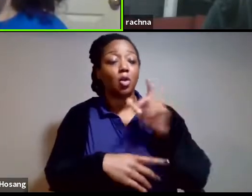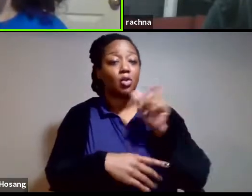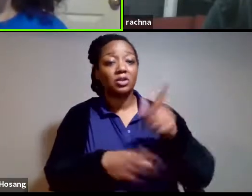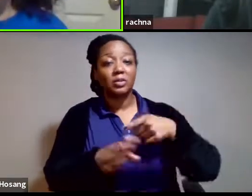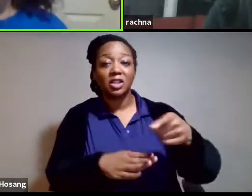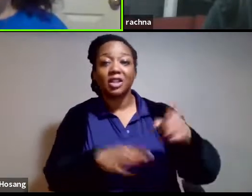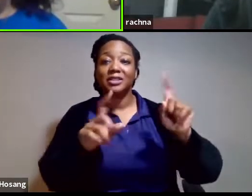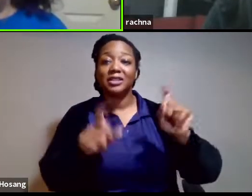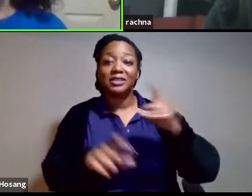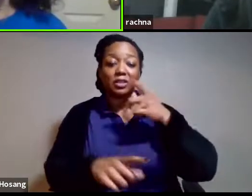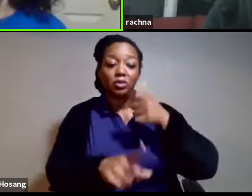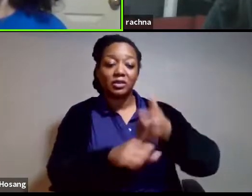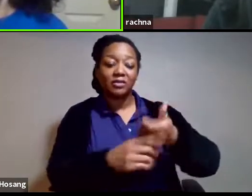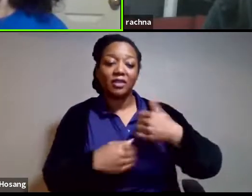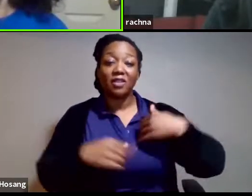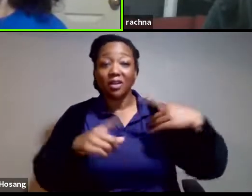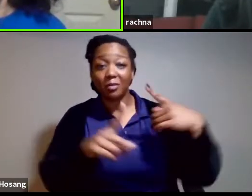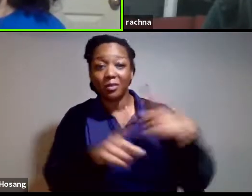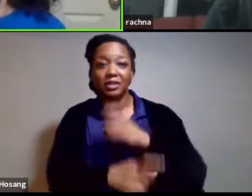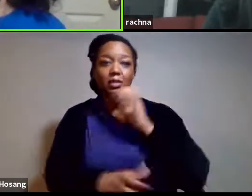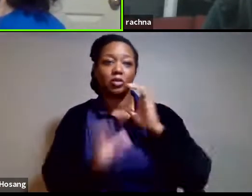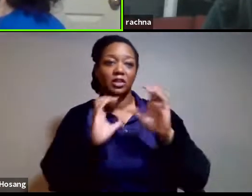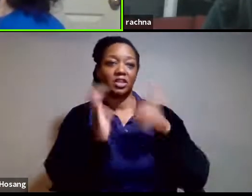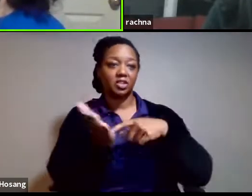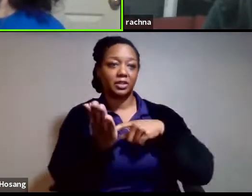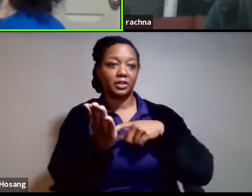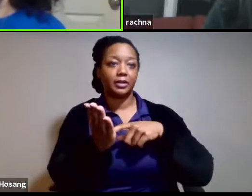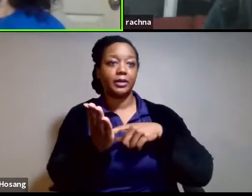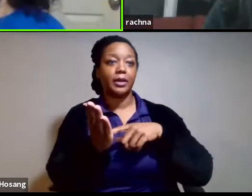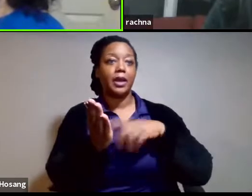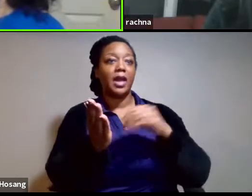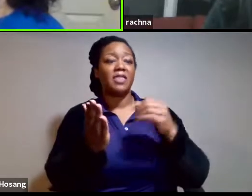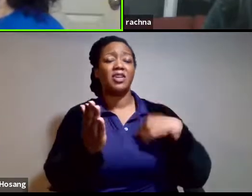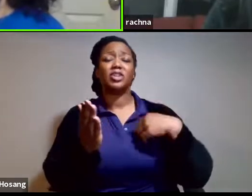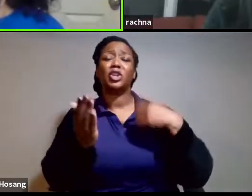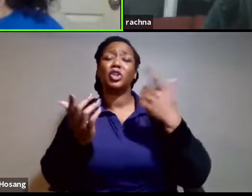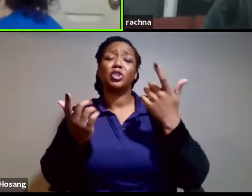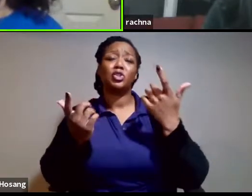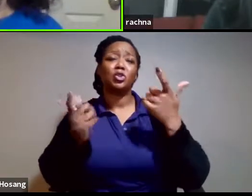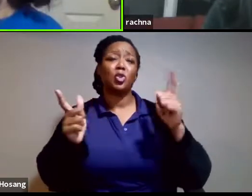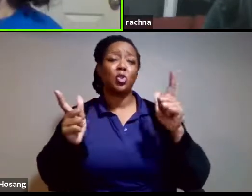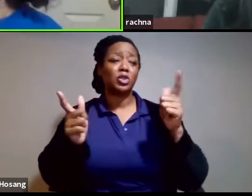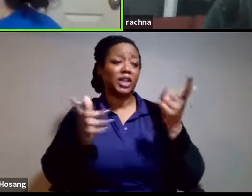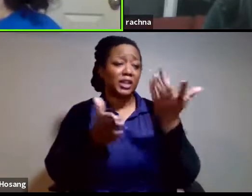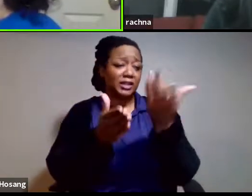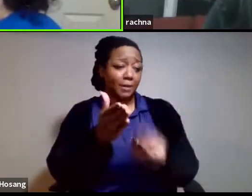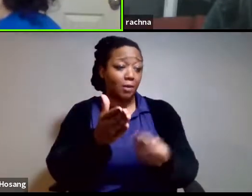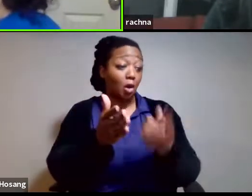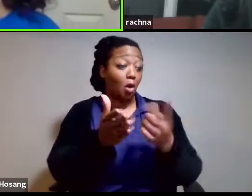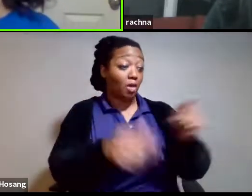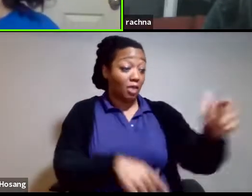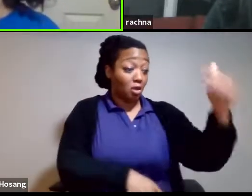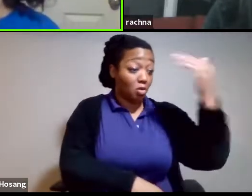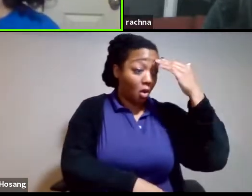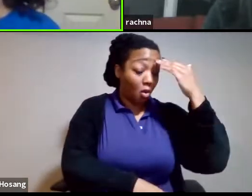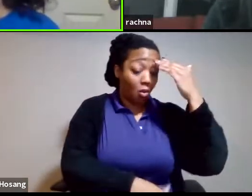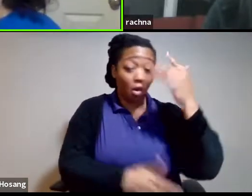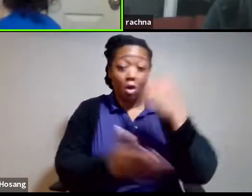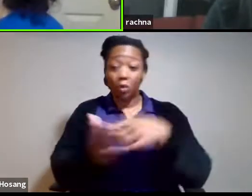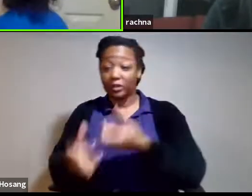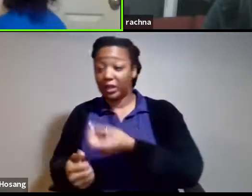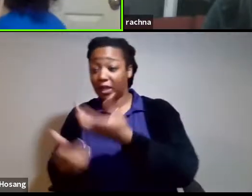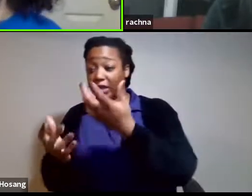communication needs where there's a really huge discrepancy between what they know and what they're able to express?